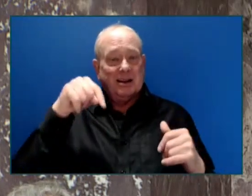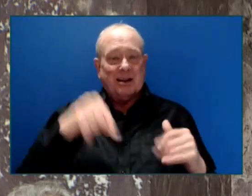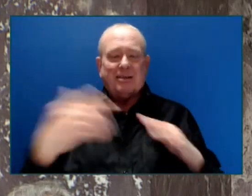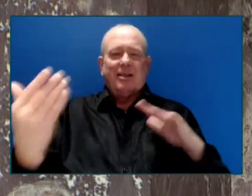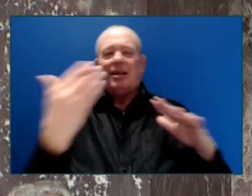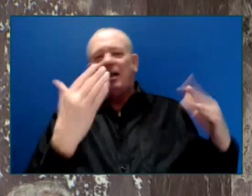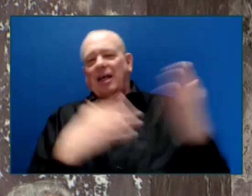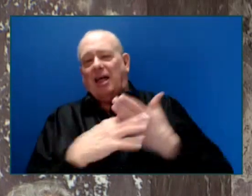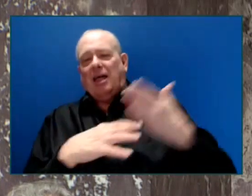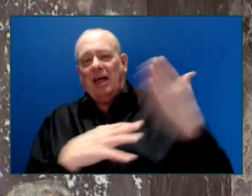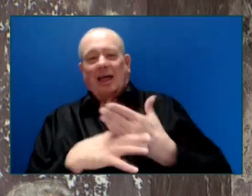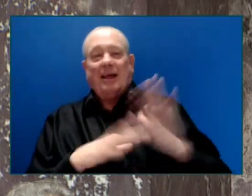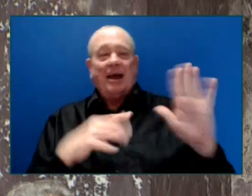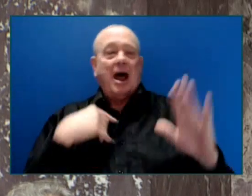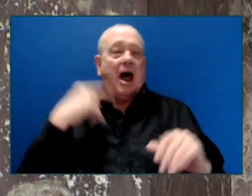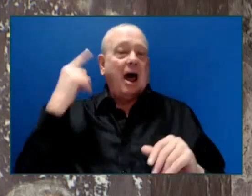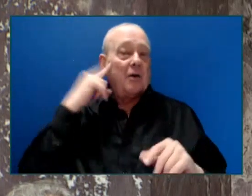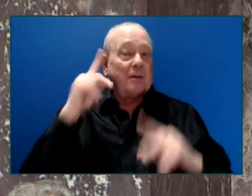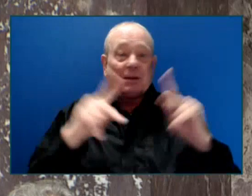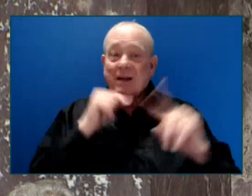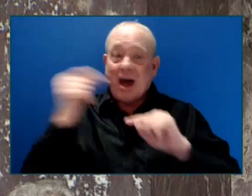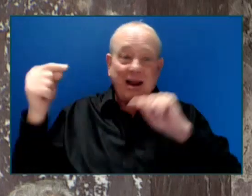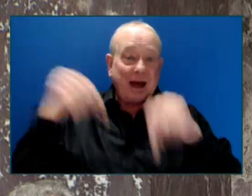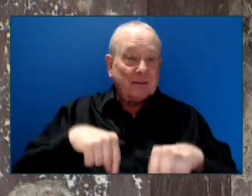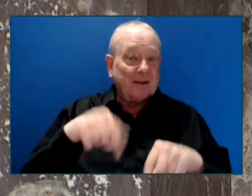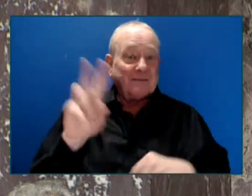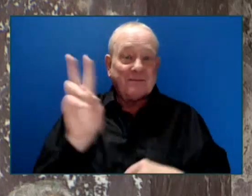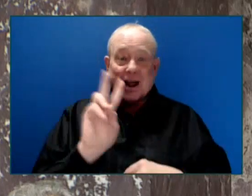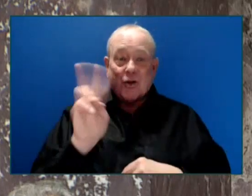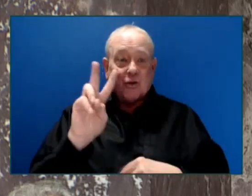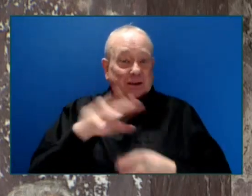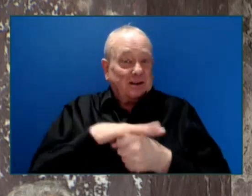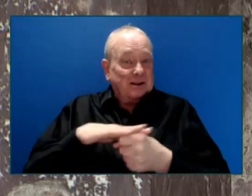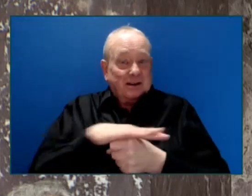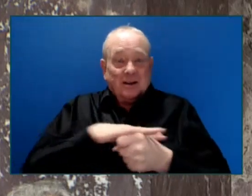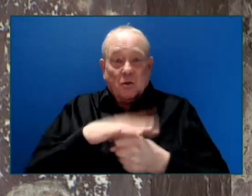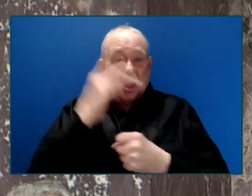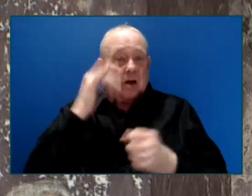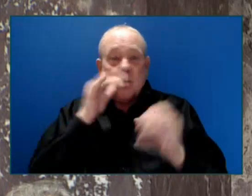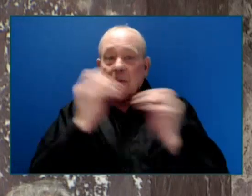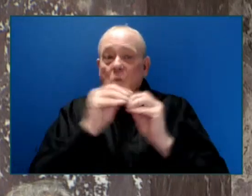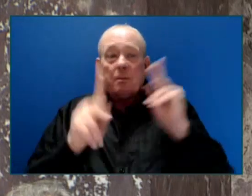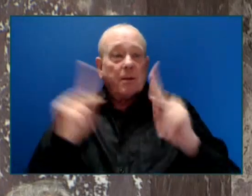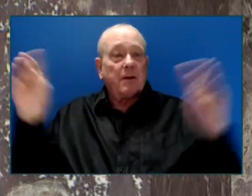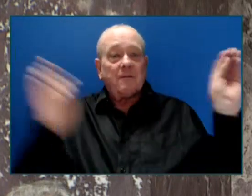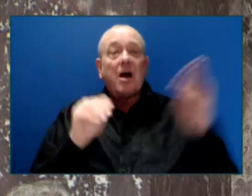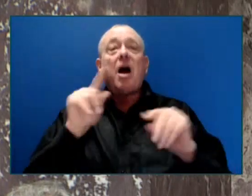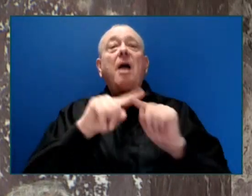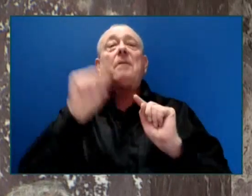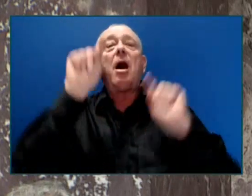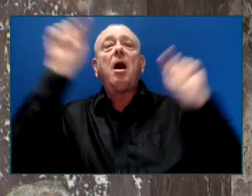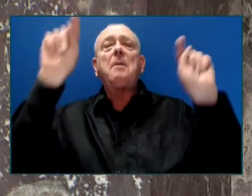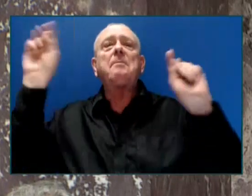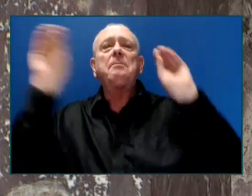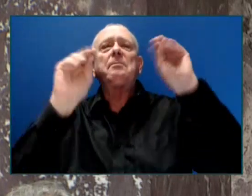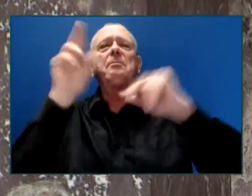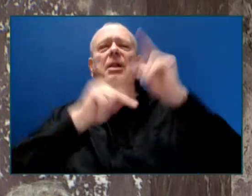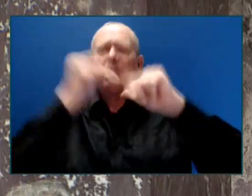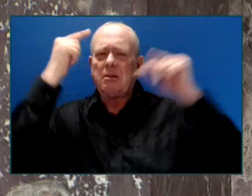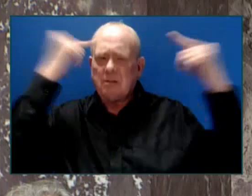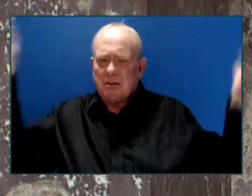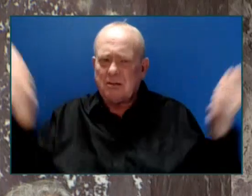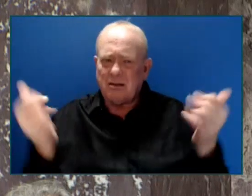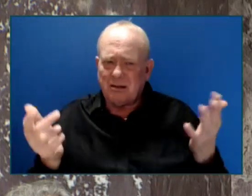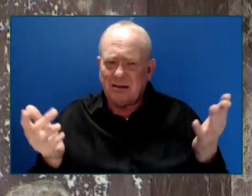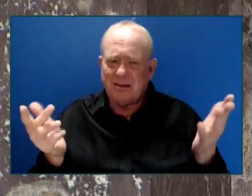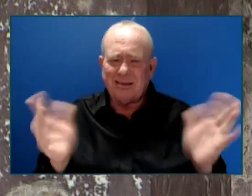Vancouver, Colchena. We don't want more people in our community, but everywhere else, go ahead and build it, Honourable Speaker. That is not an acceptable response. That's not